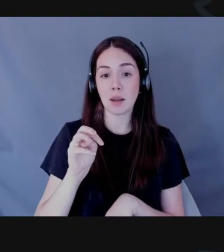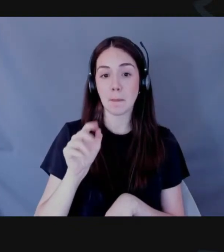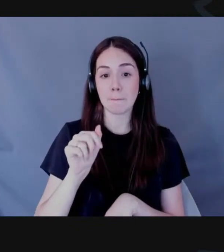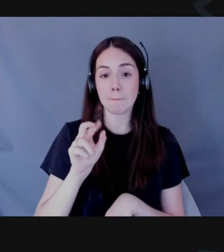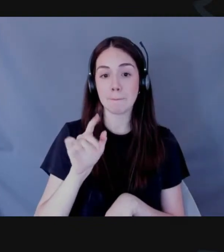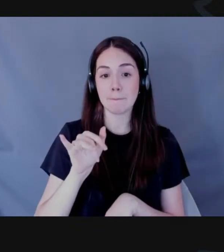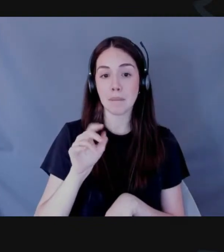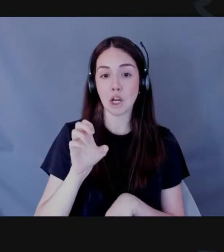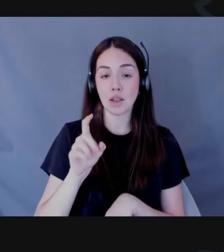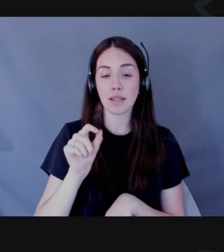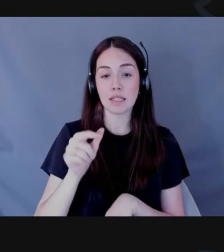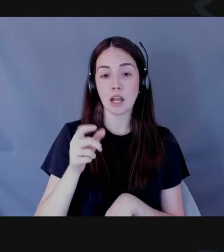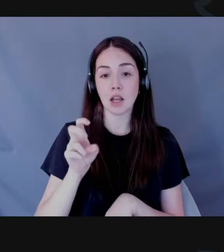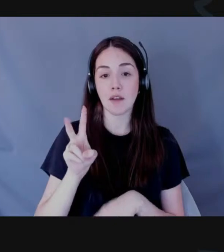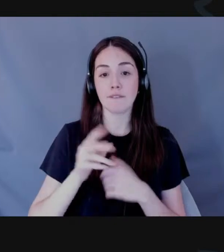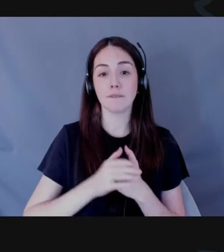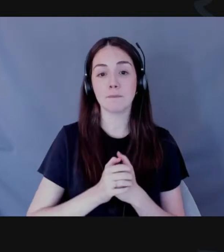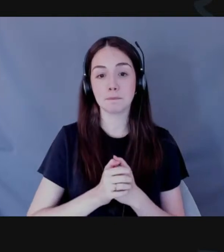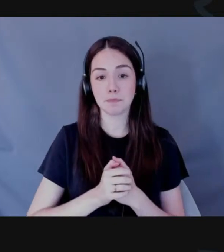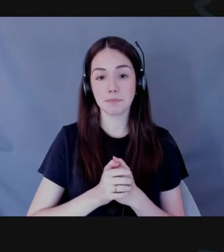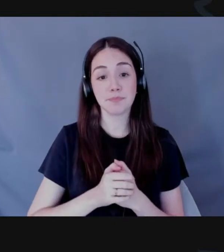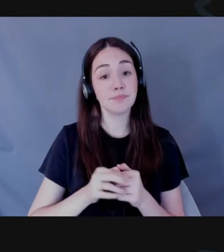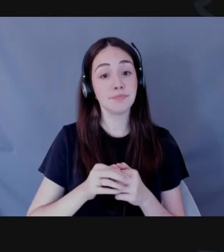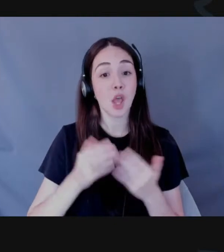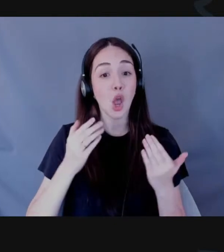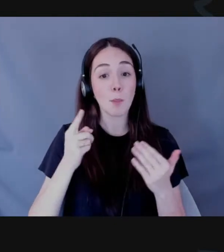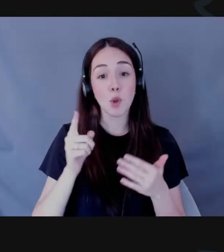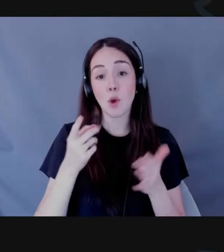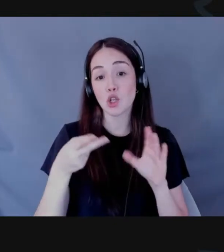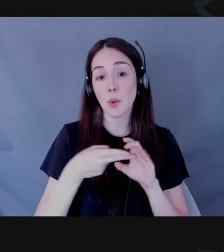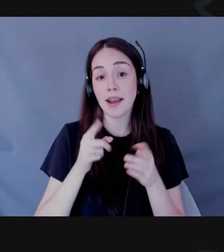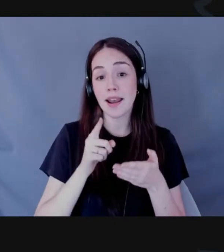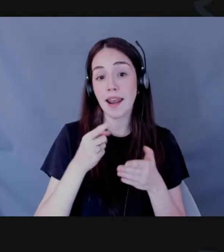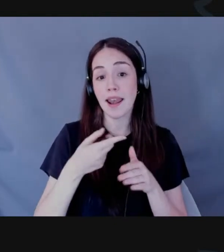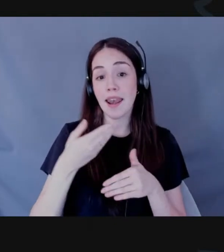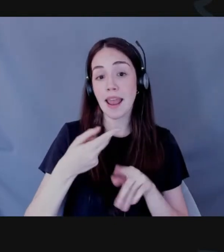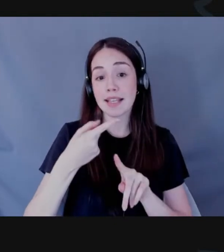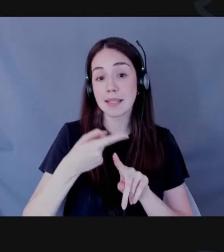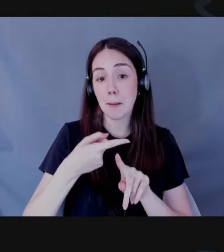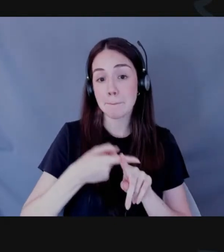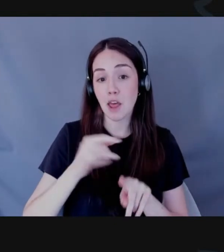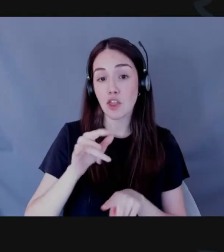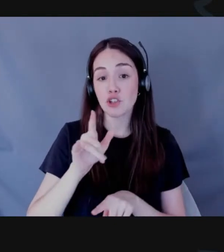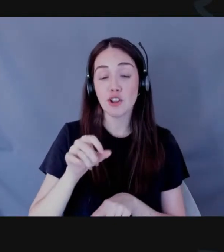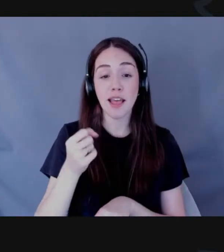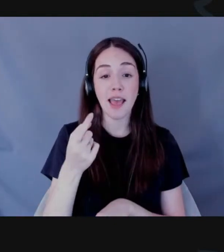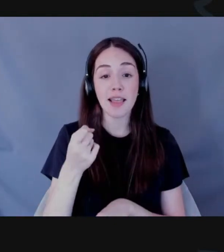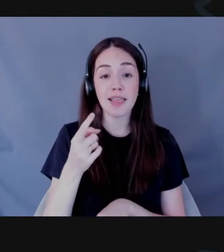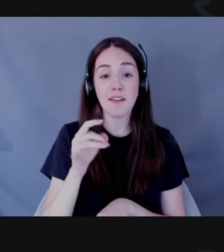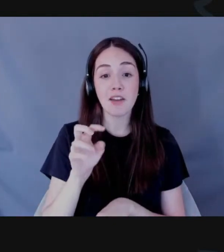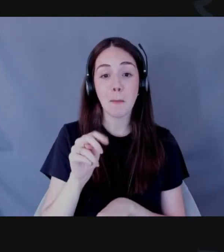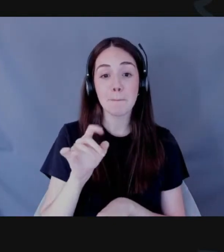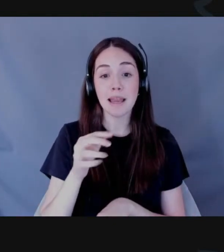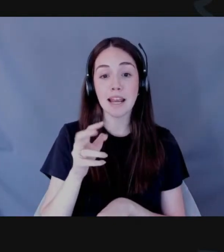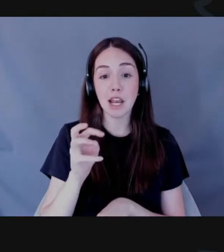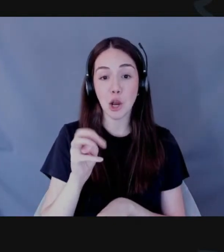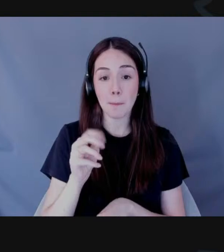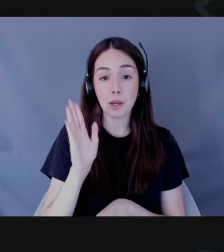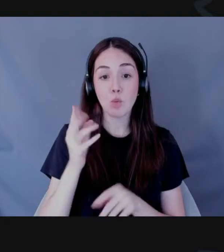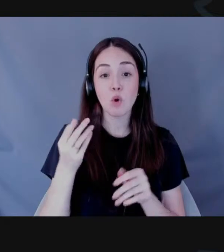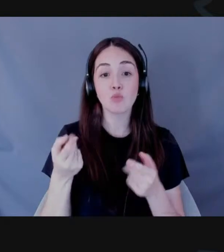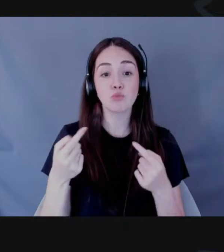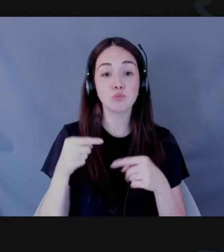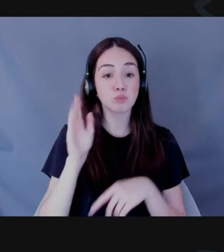msa.maryland.gov. I hope that you will join us next month on July 11th, when Ben Egerman will give us a